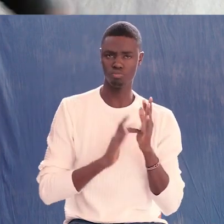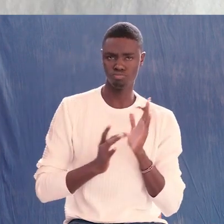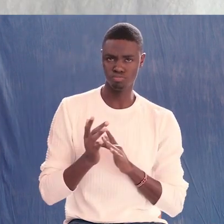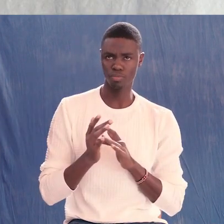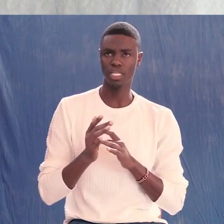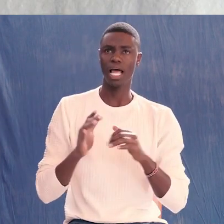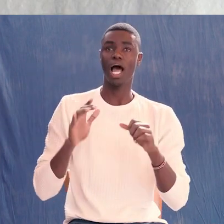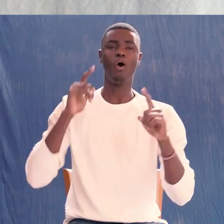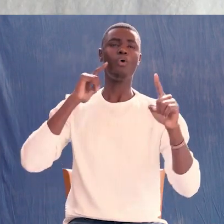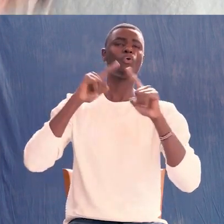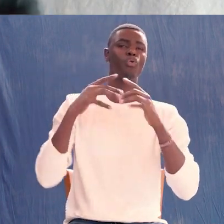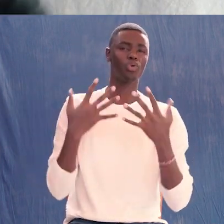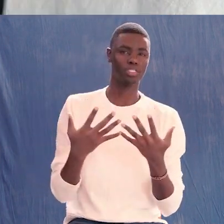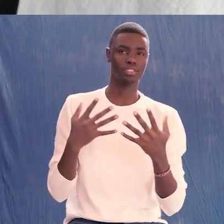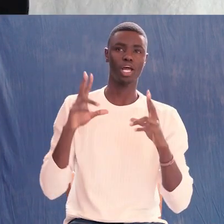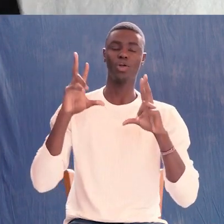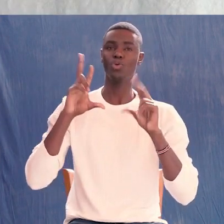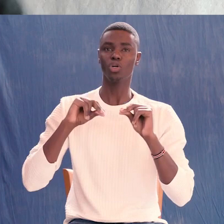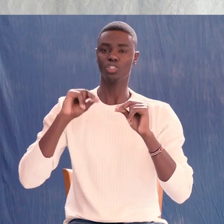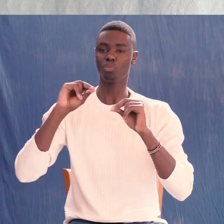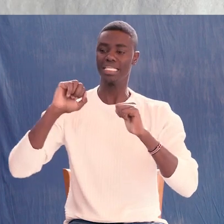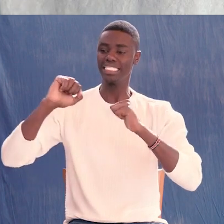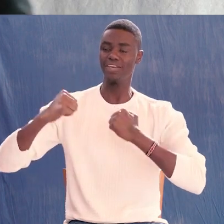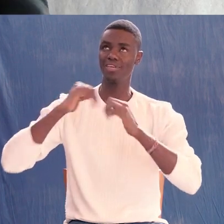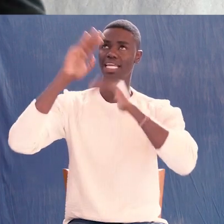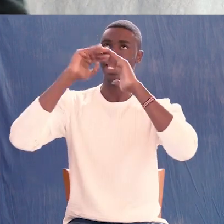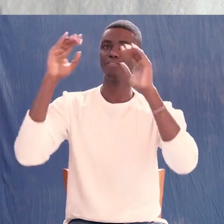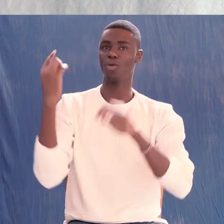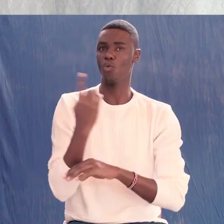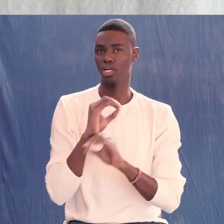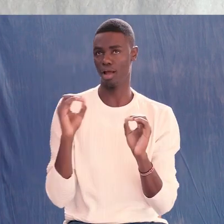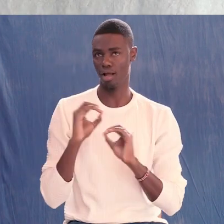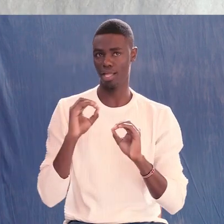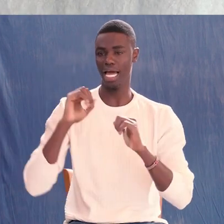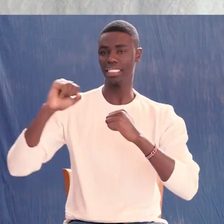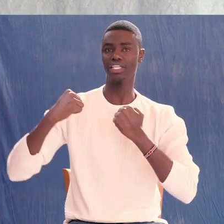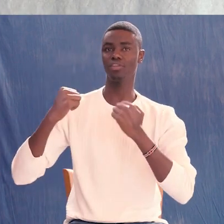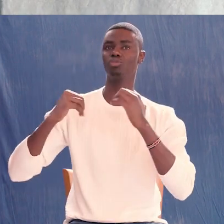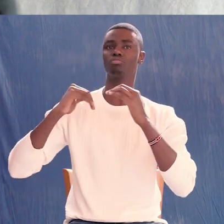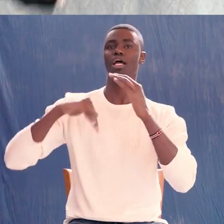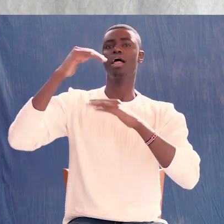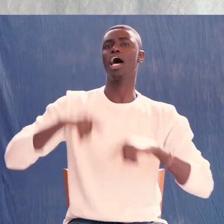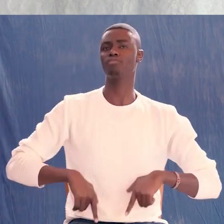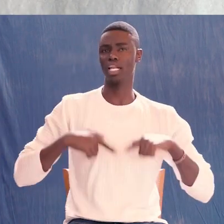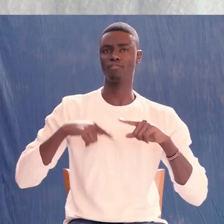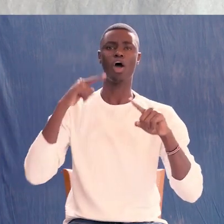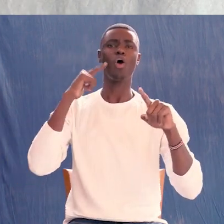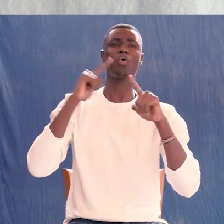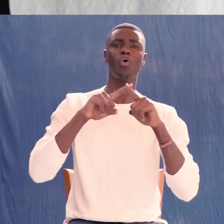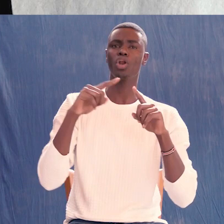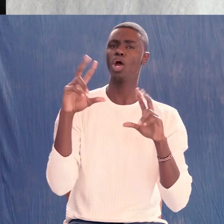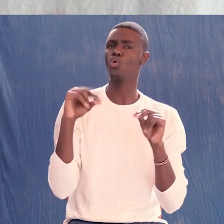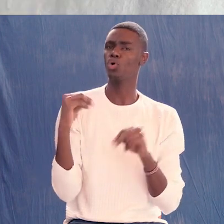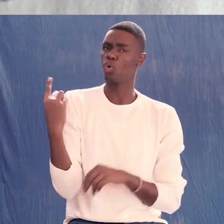the goal is not just to get you safely to heaven, safely to the afterlife. The goal is not even